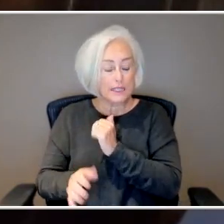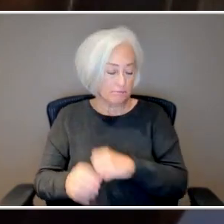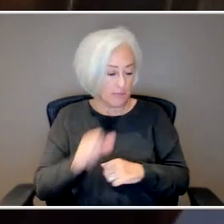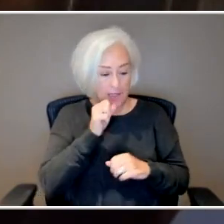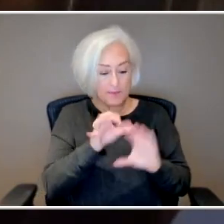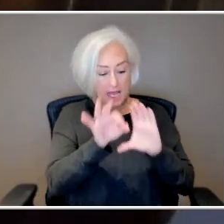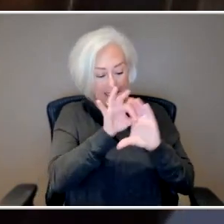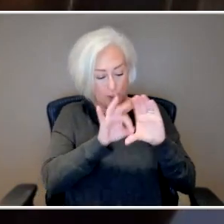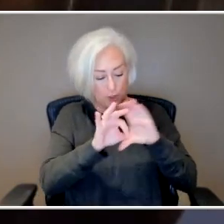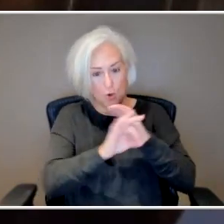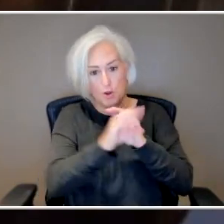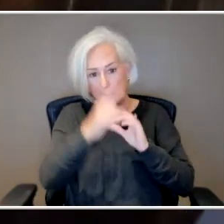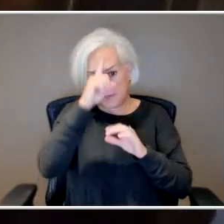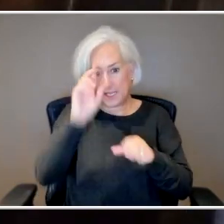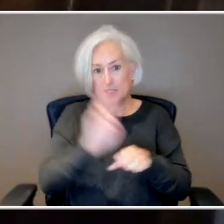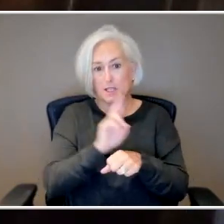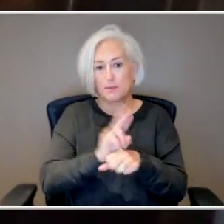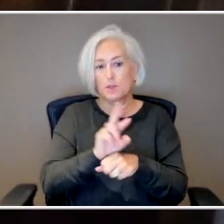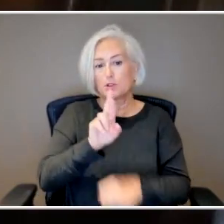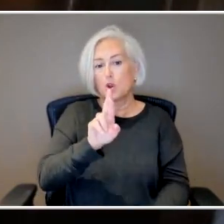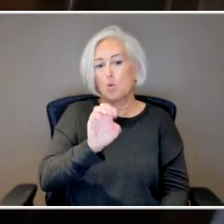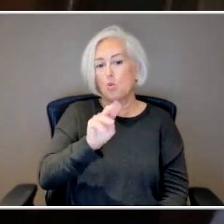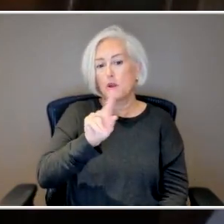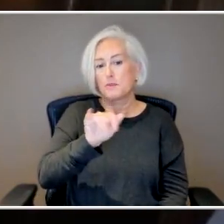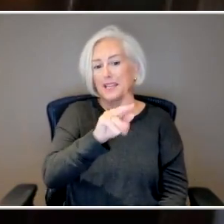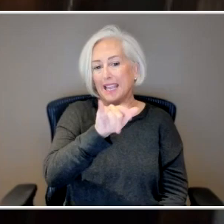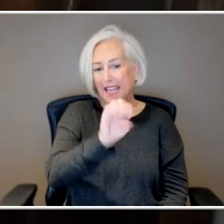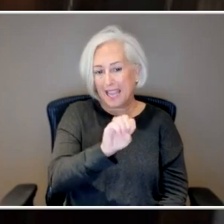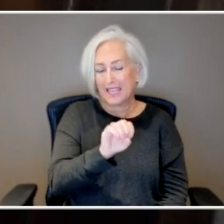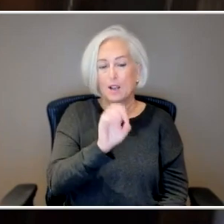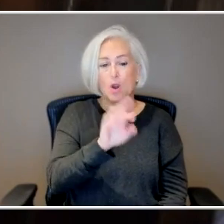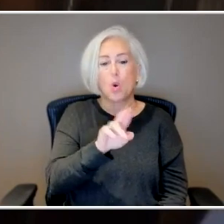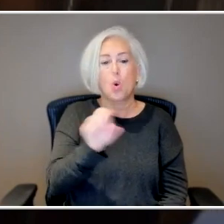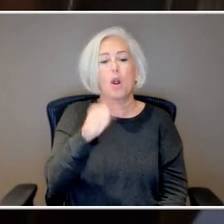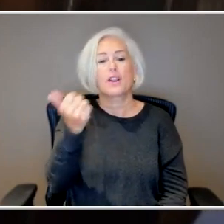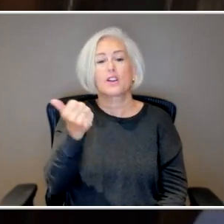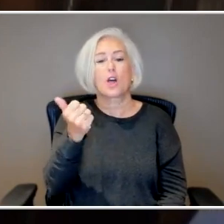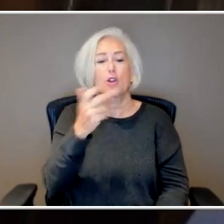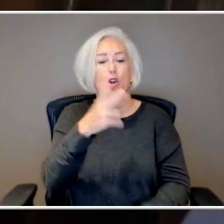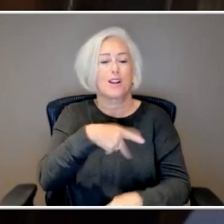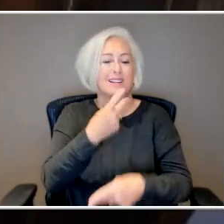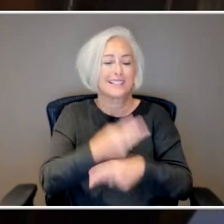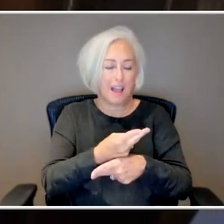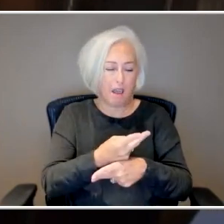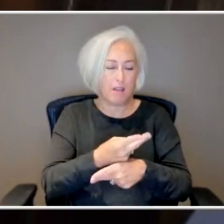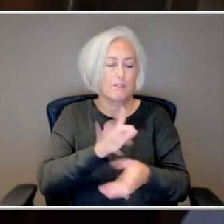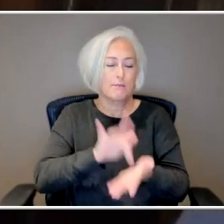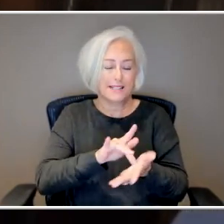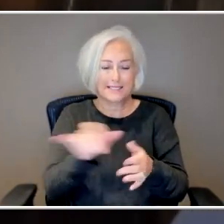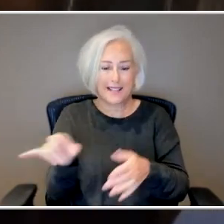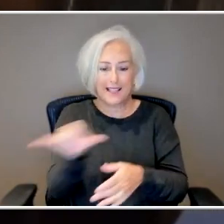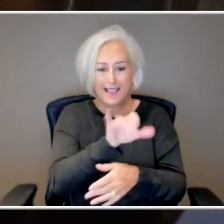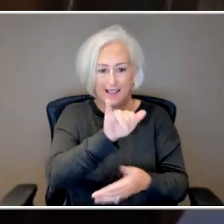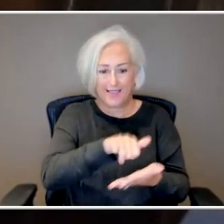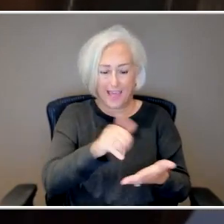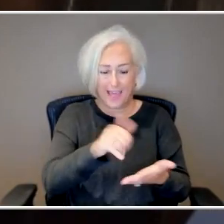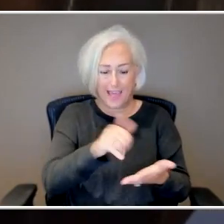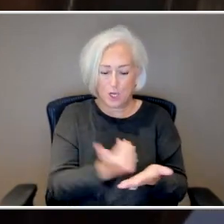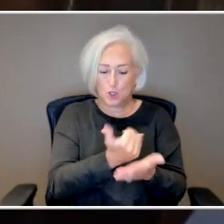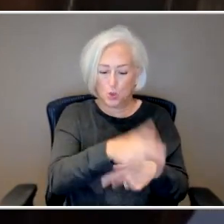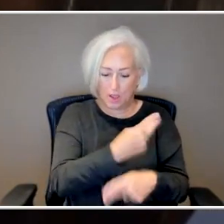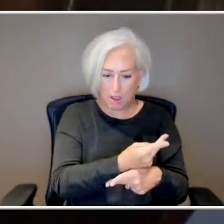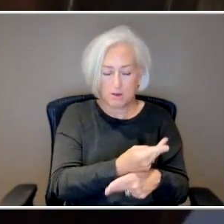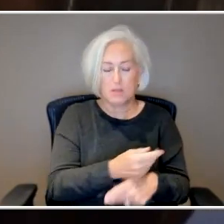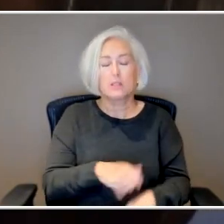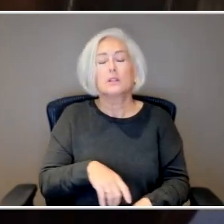on Remicade, or I'm on now another form of Remicade. It's a newer form. And that's